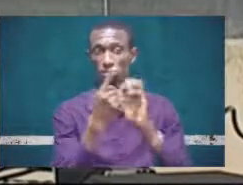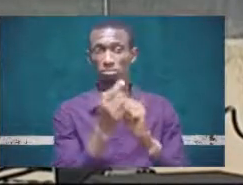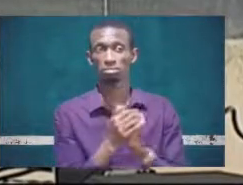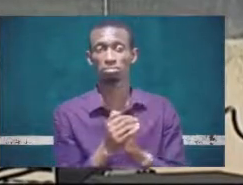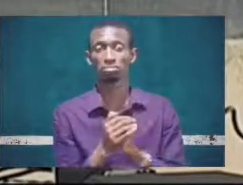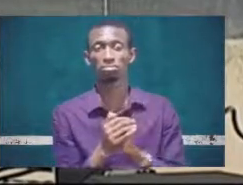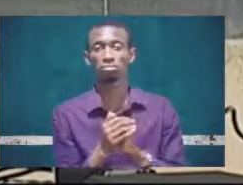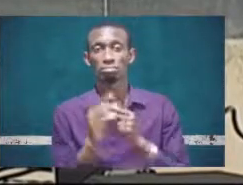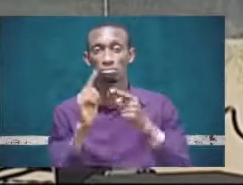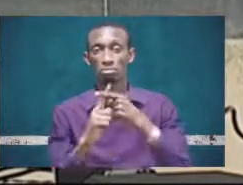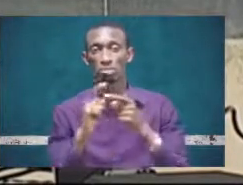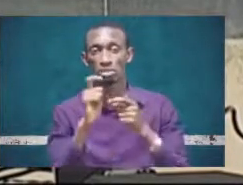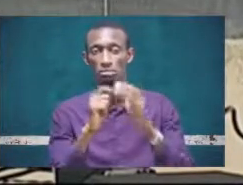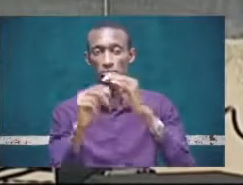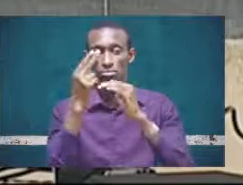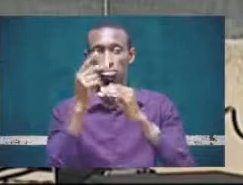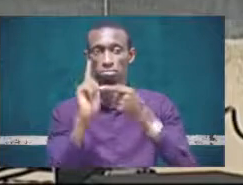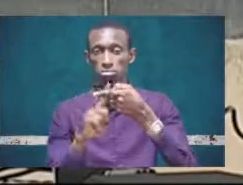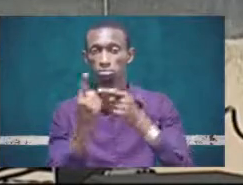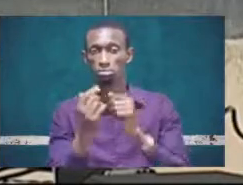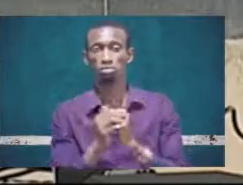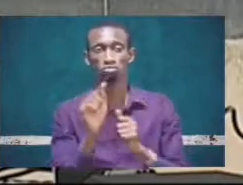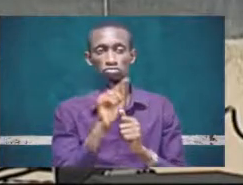1 over x plus 2